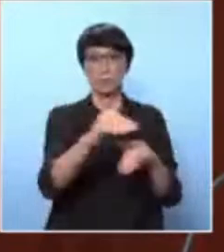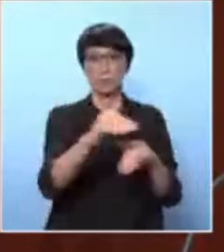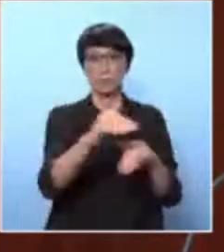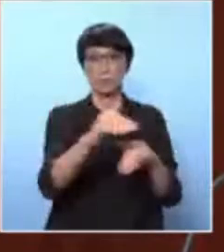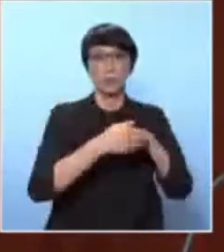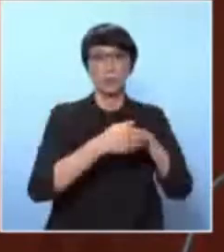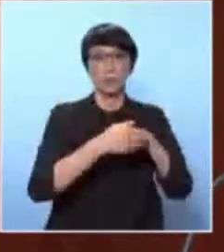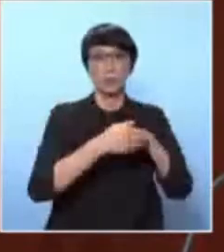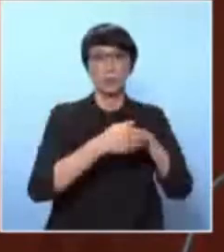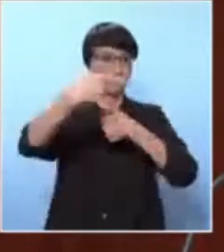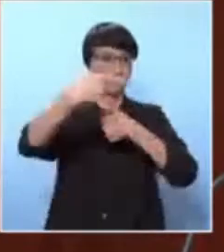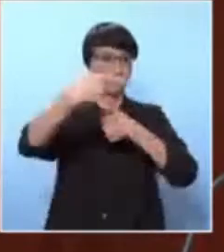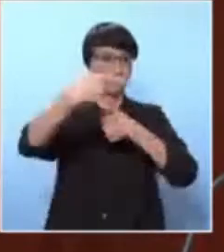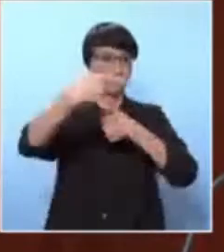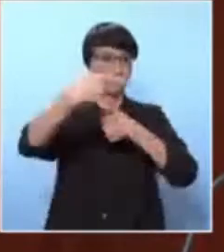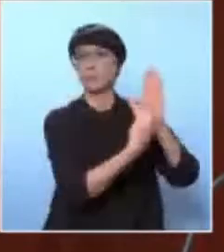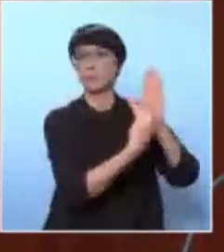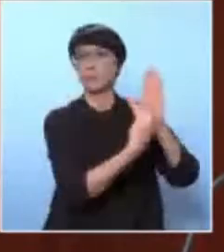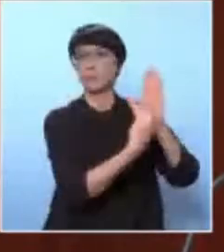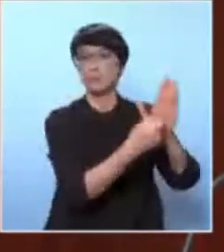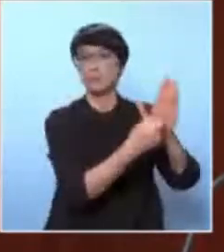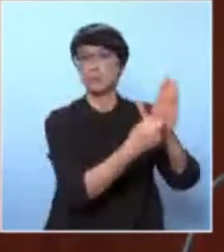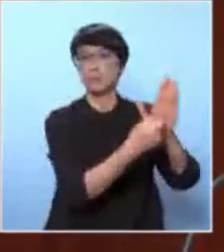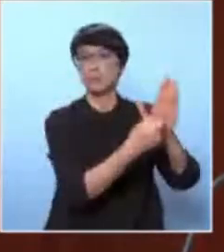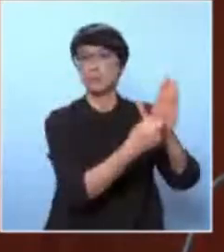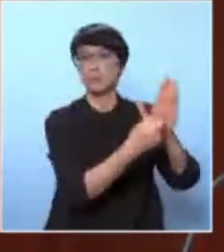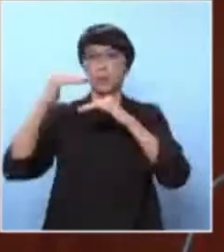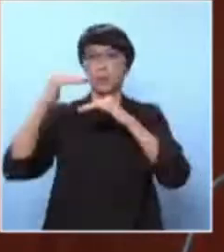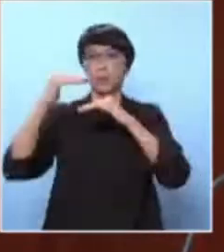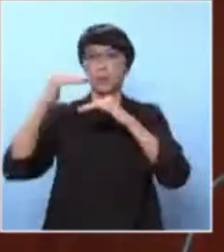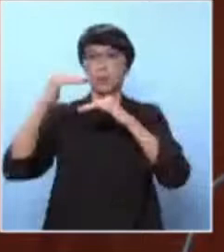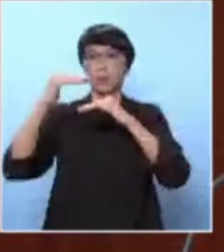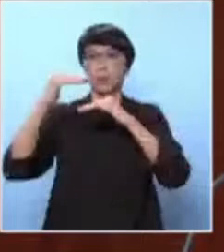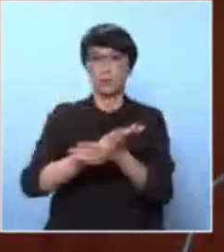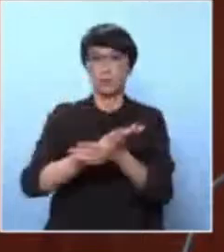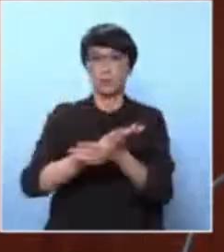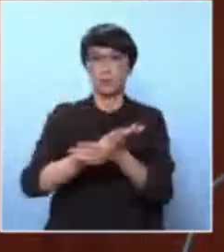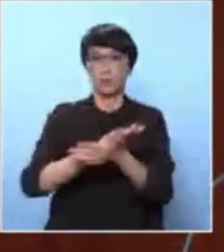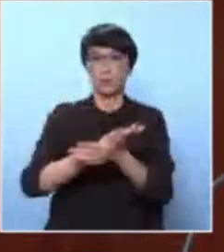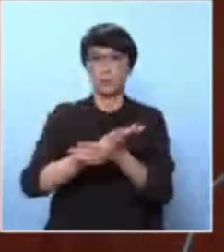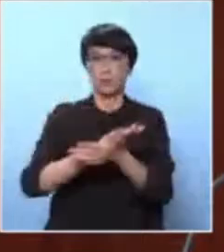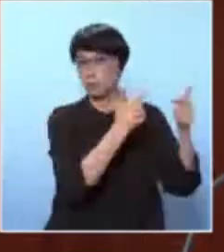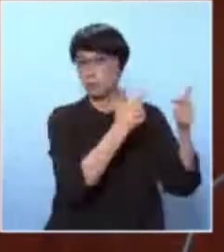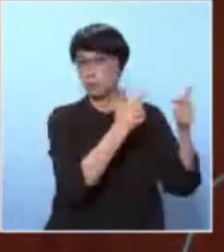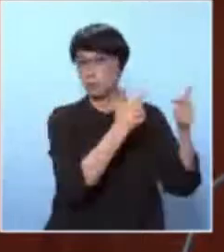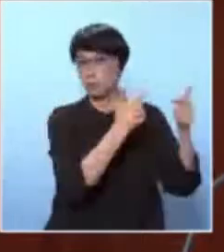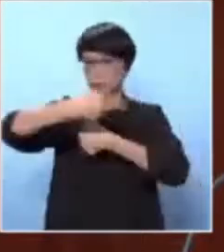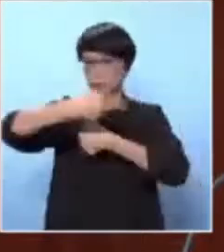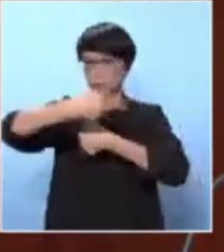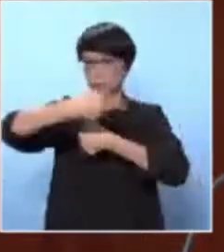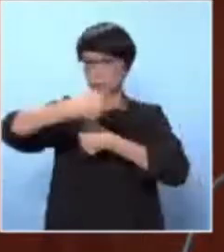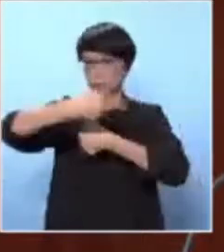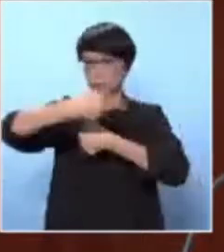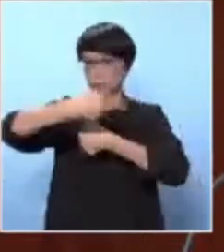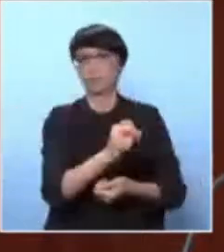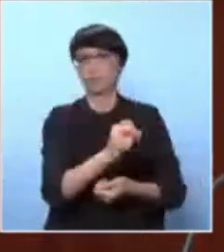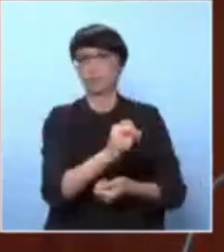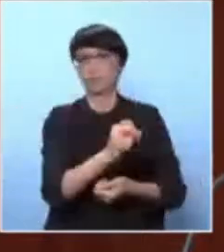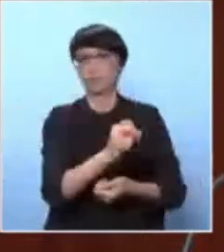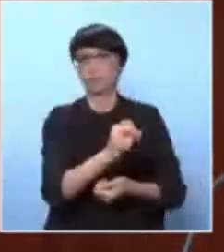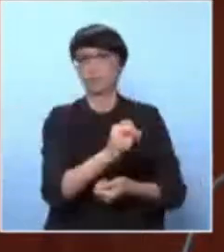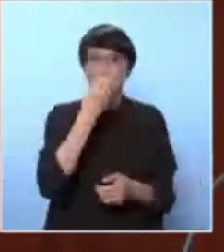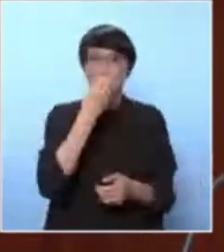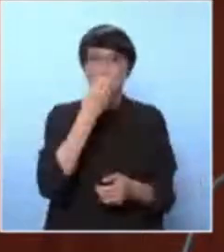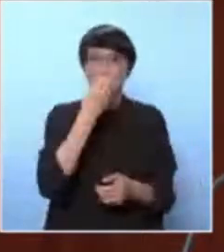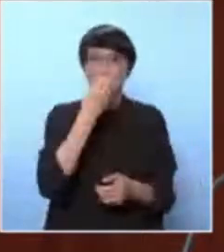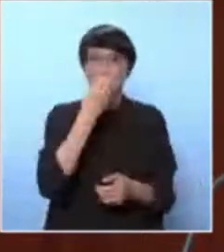long-standing leading position as an international aviation and cargo hub. The government will continue to work with the AAHK